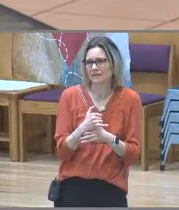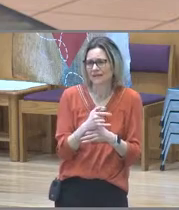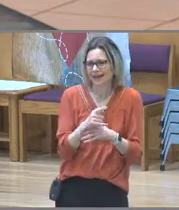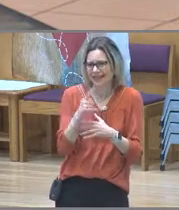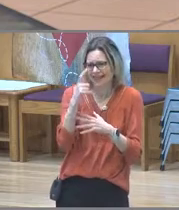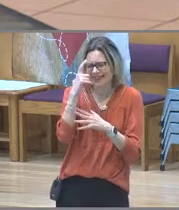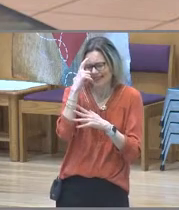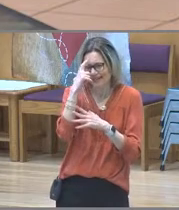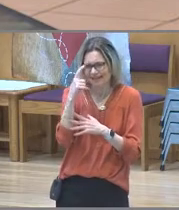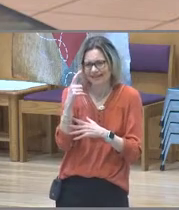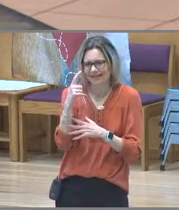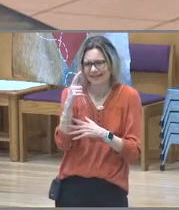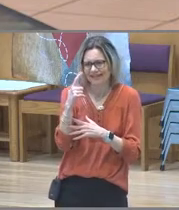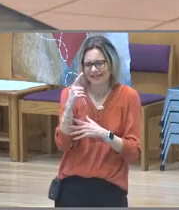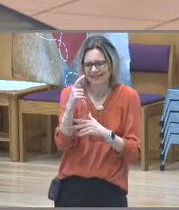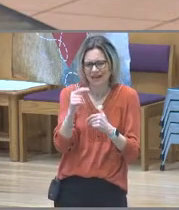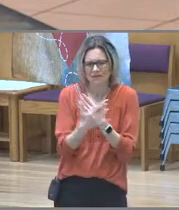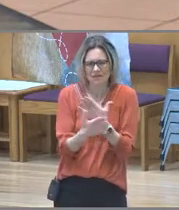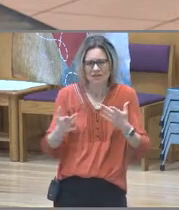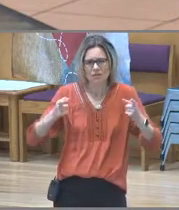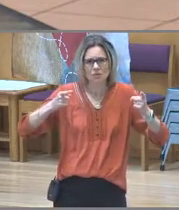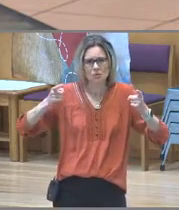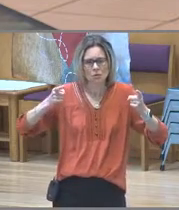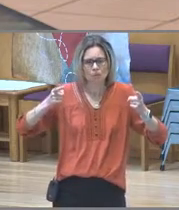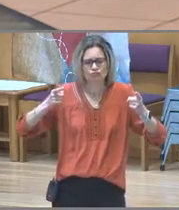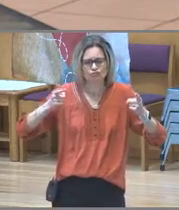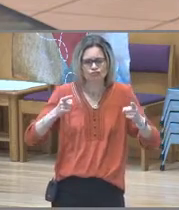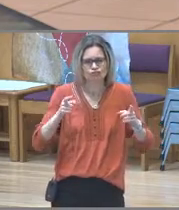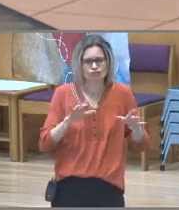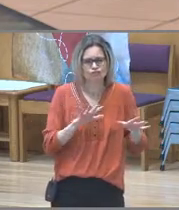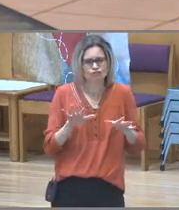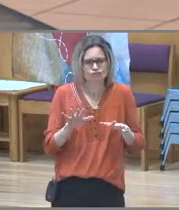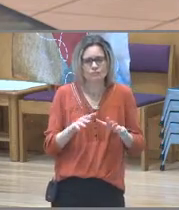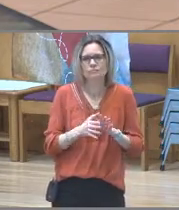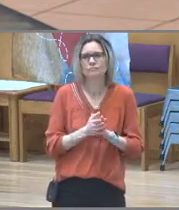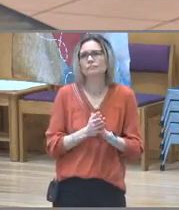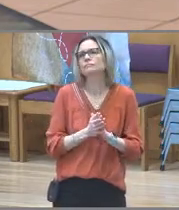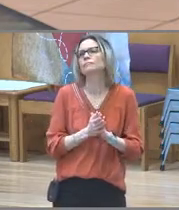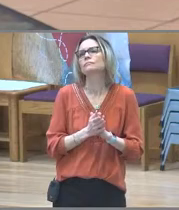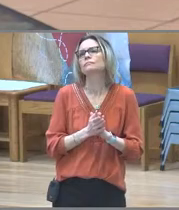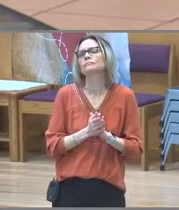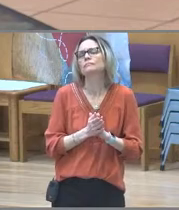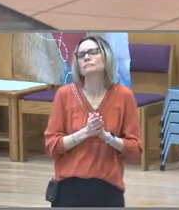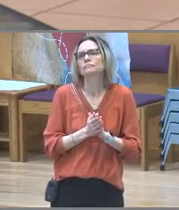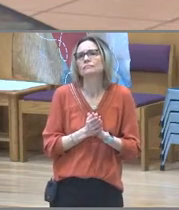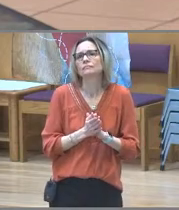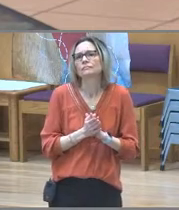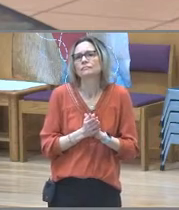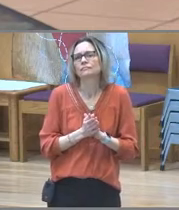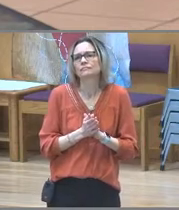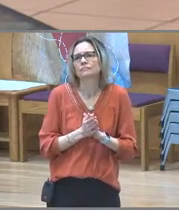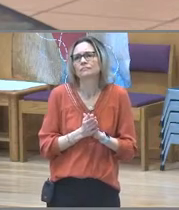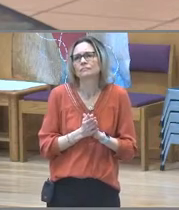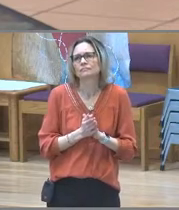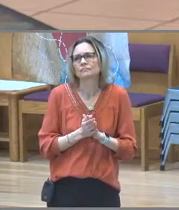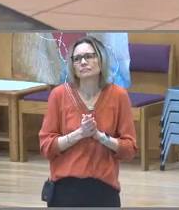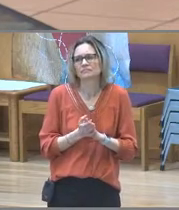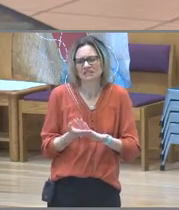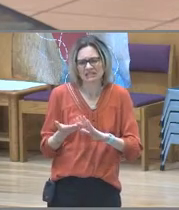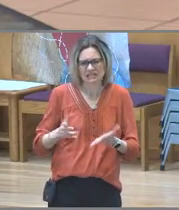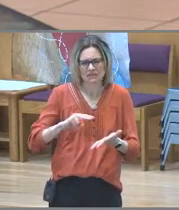that they had everything under control, that the instrument of death had served its